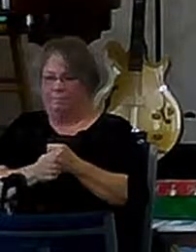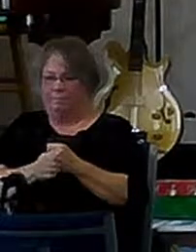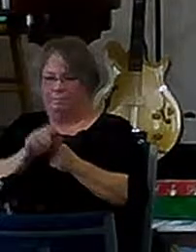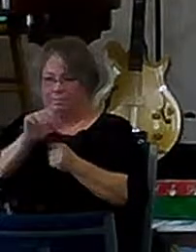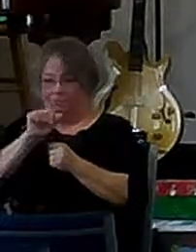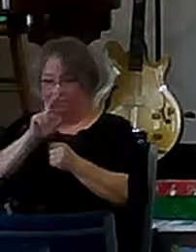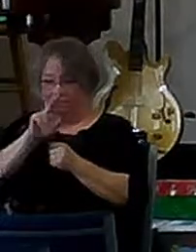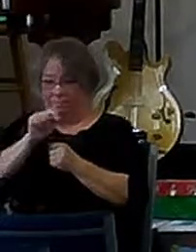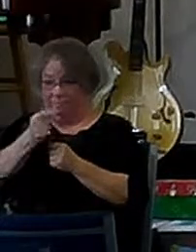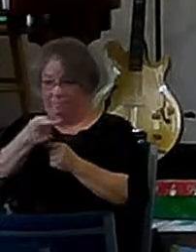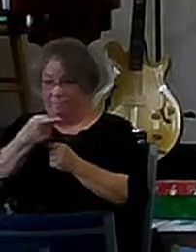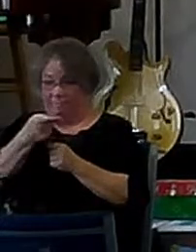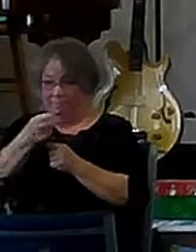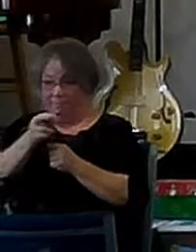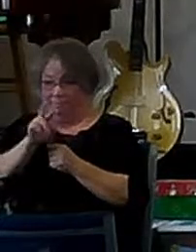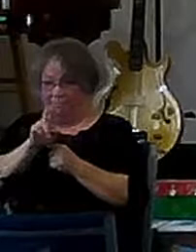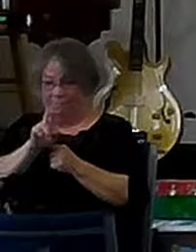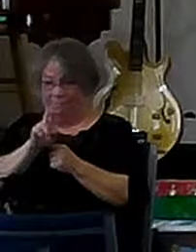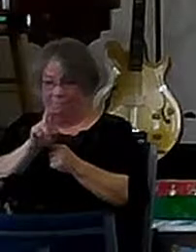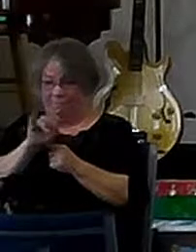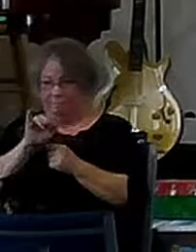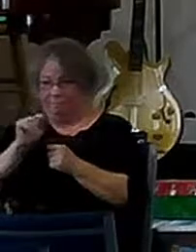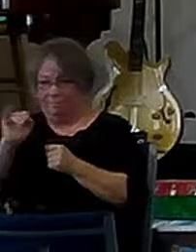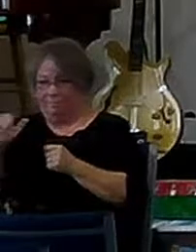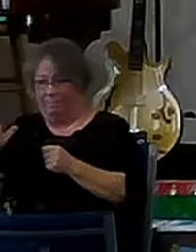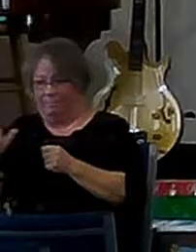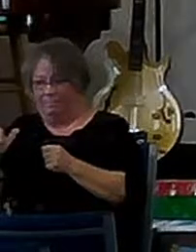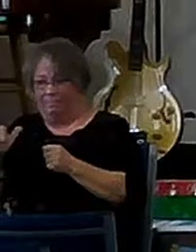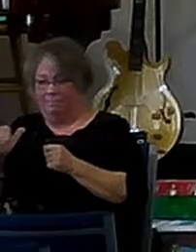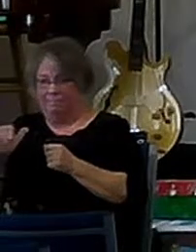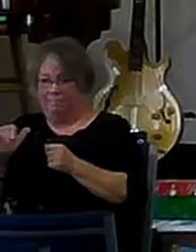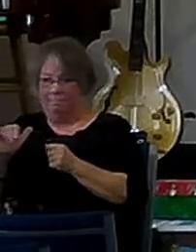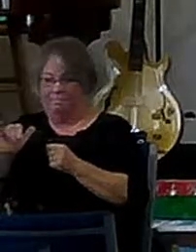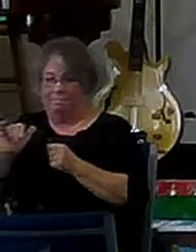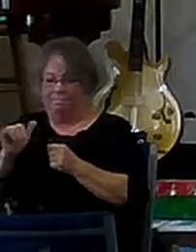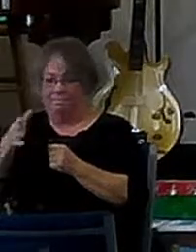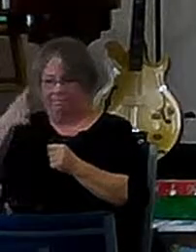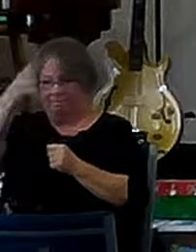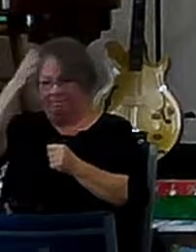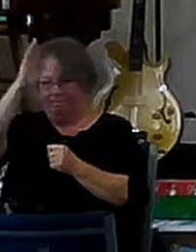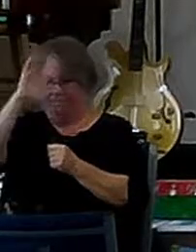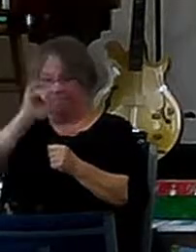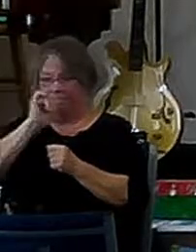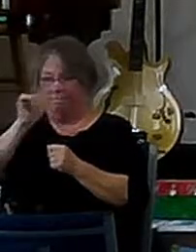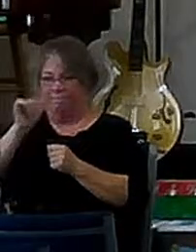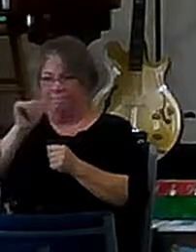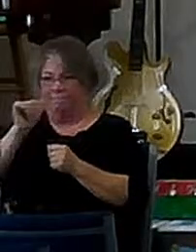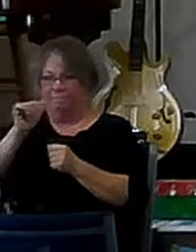story, and God is not revolving around you and your story.